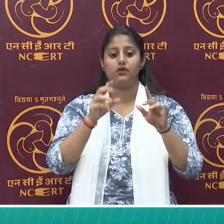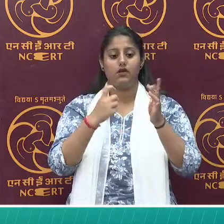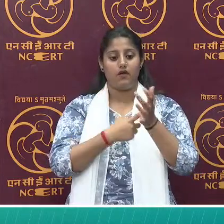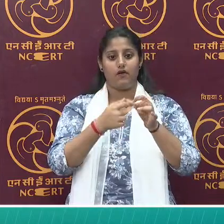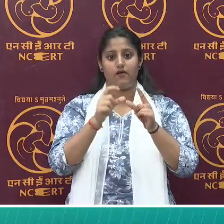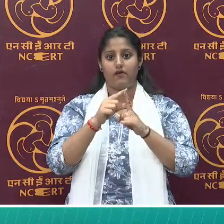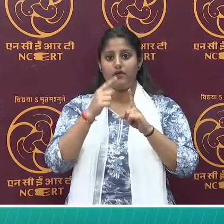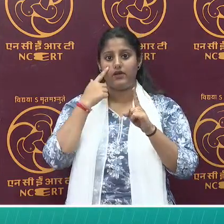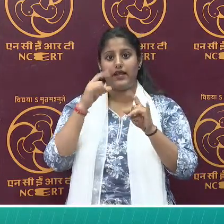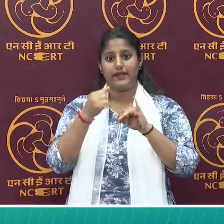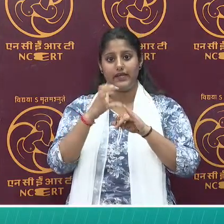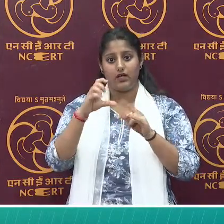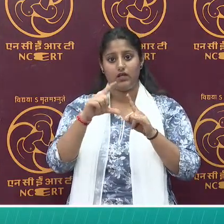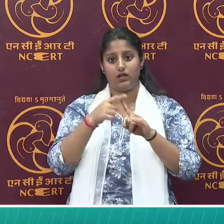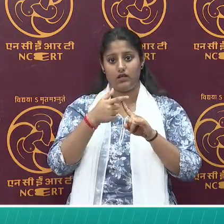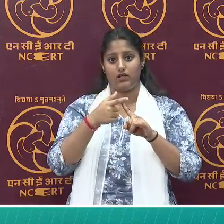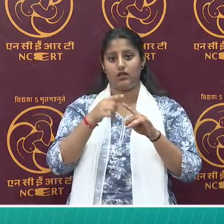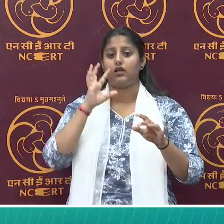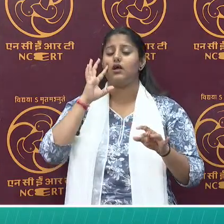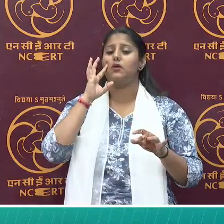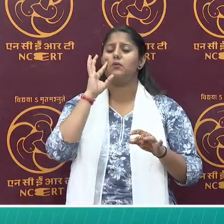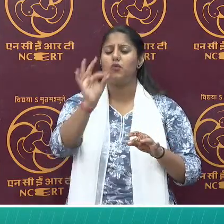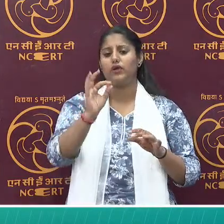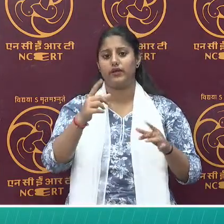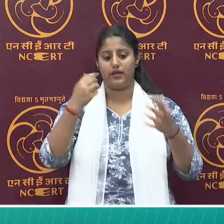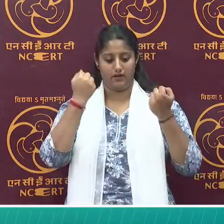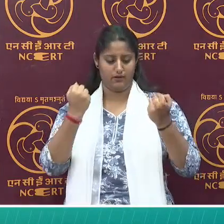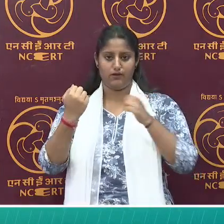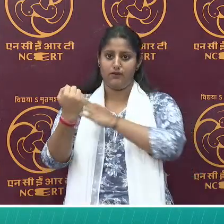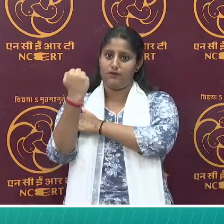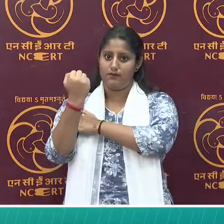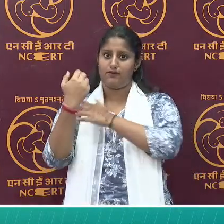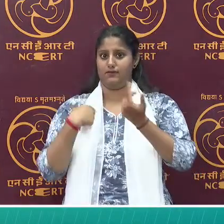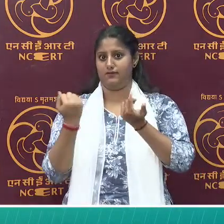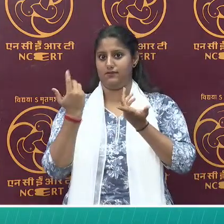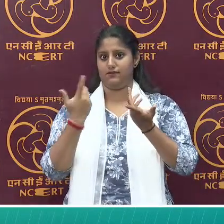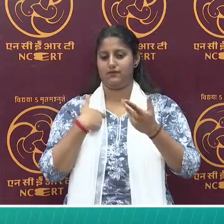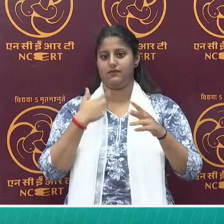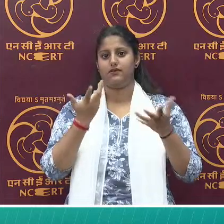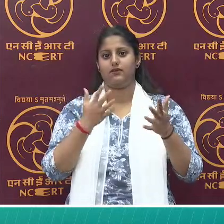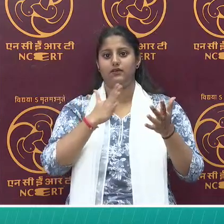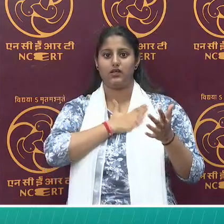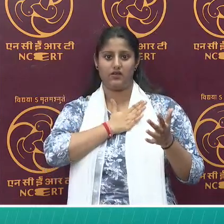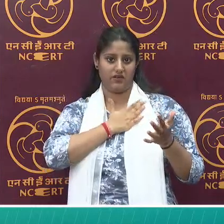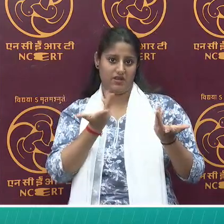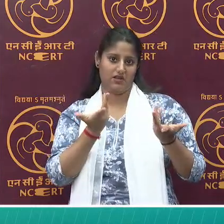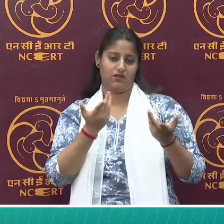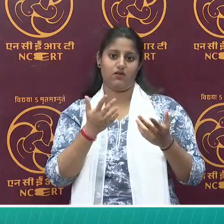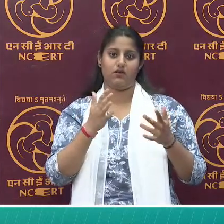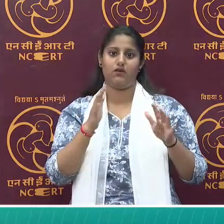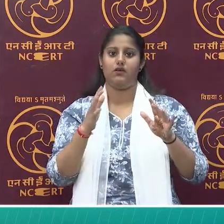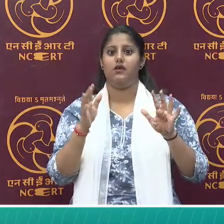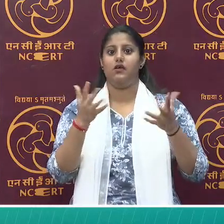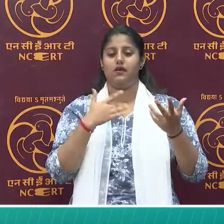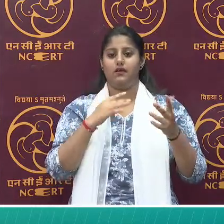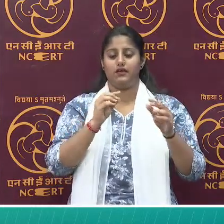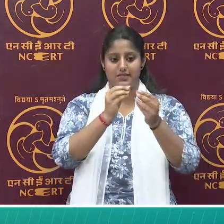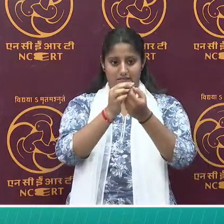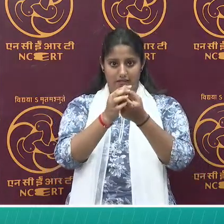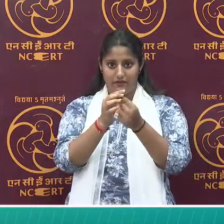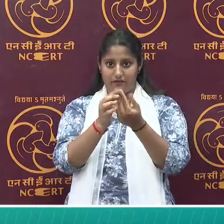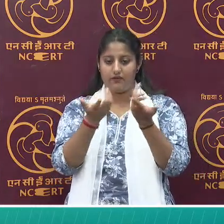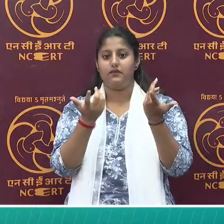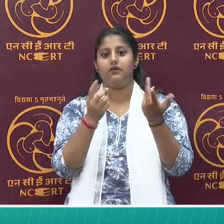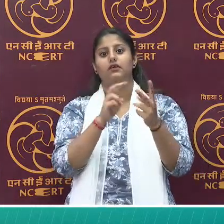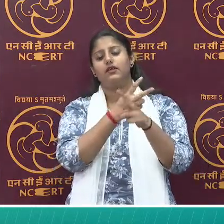most nutritious part of the plant. nutritious part of the plant, we can Or say the that, grain of yes. the grain of the seed, right?